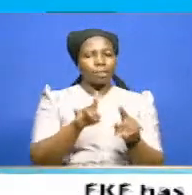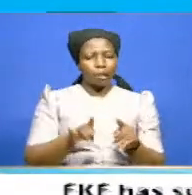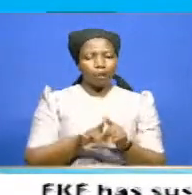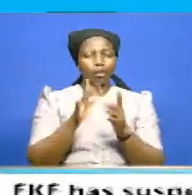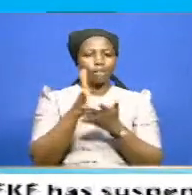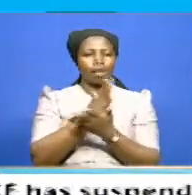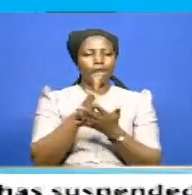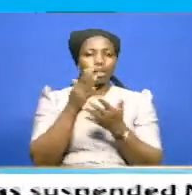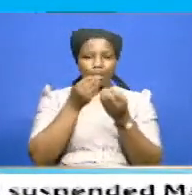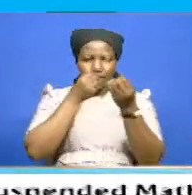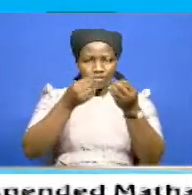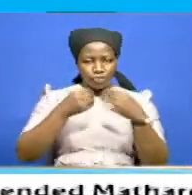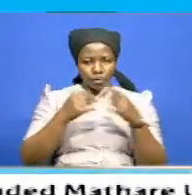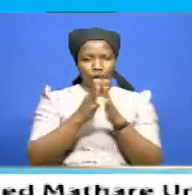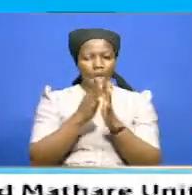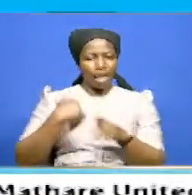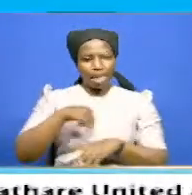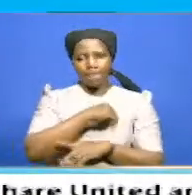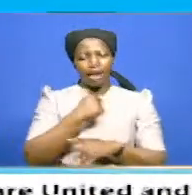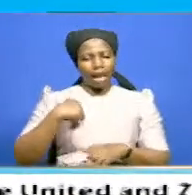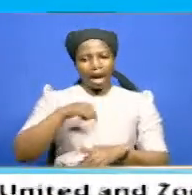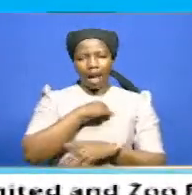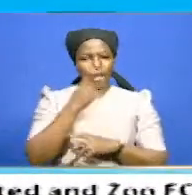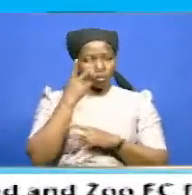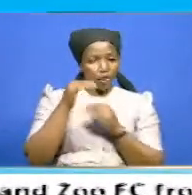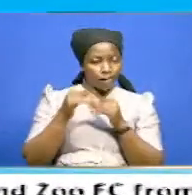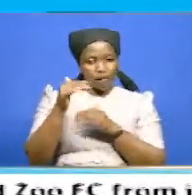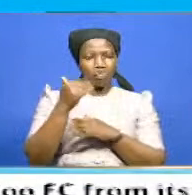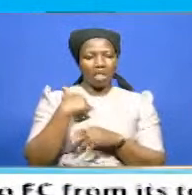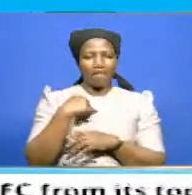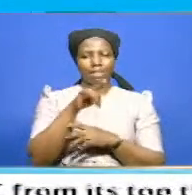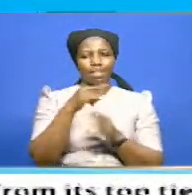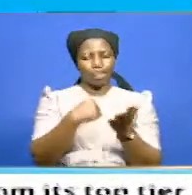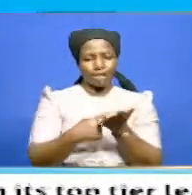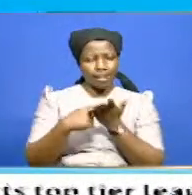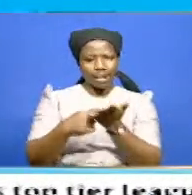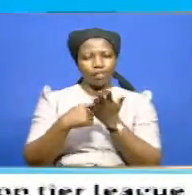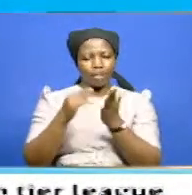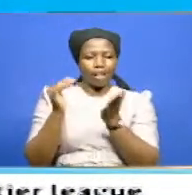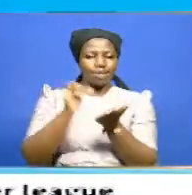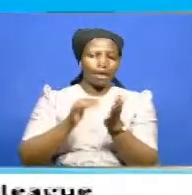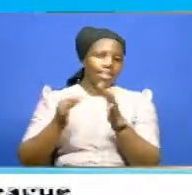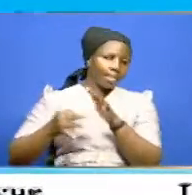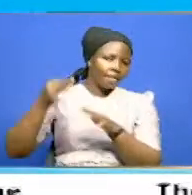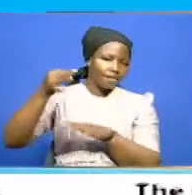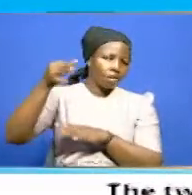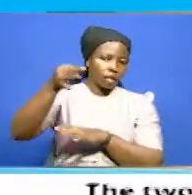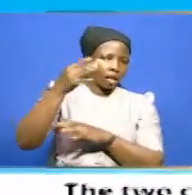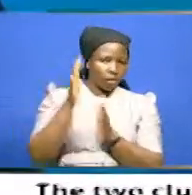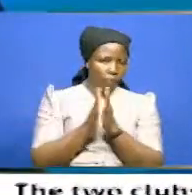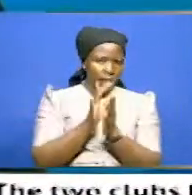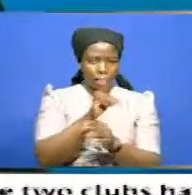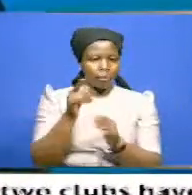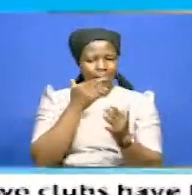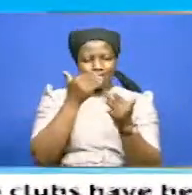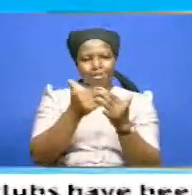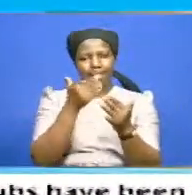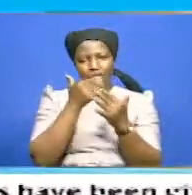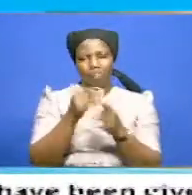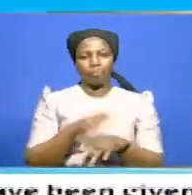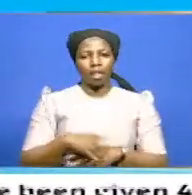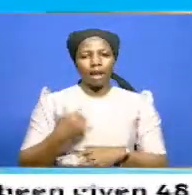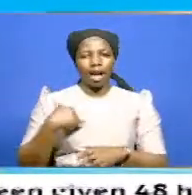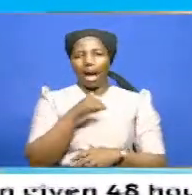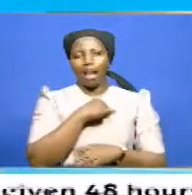those insights with us. We look forward for having this kind of engagement again with you in the future. Yes, thank you. Asante sana. Yeah, well, you have been